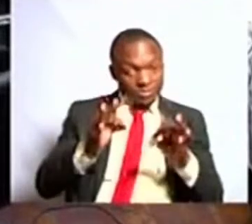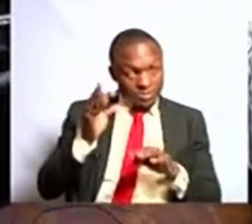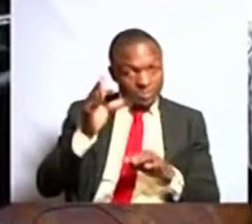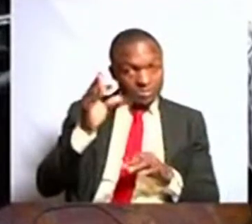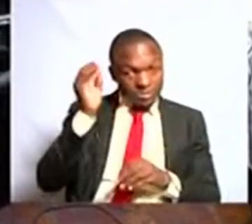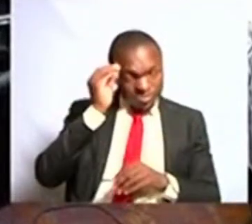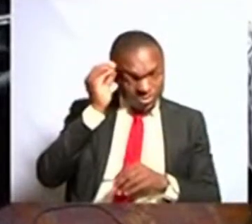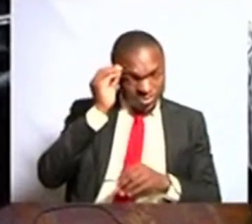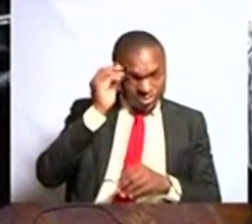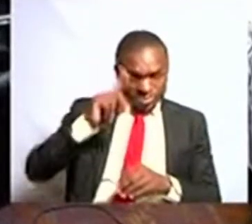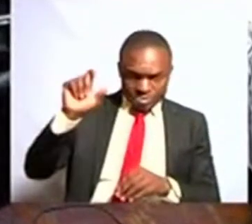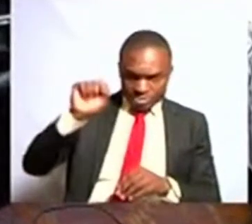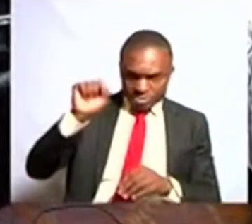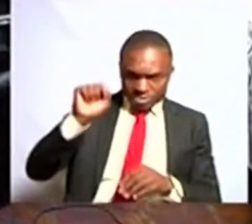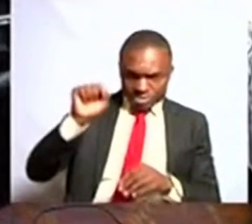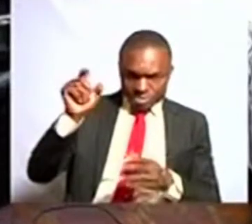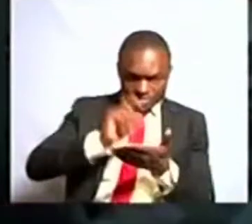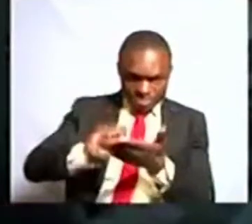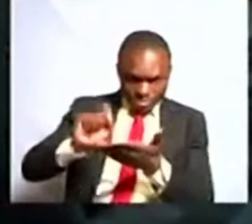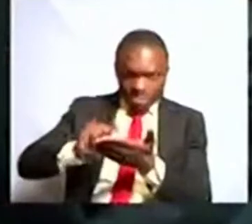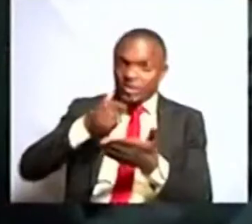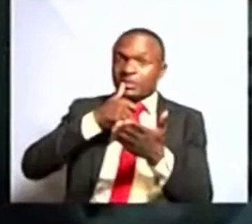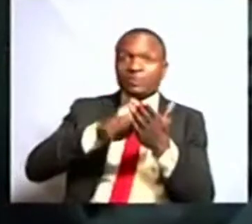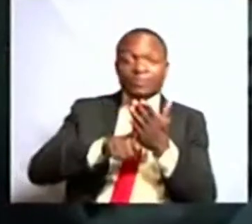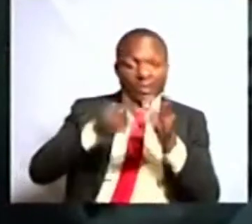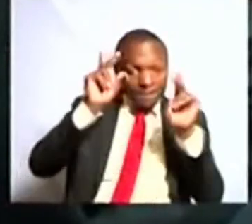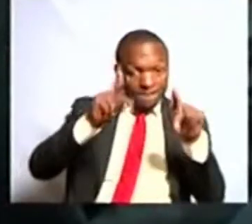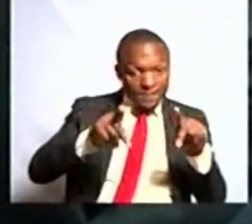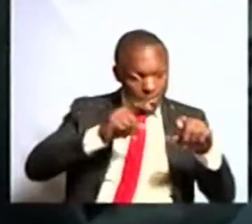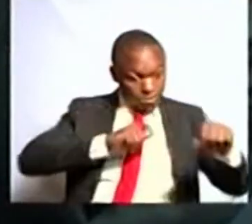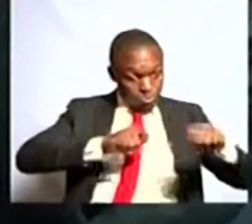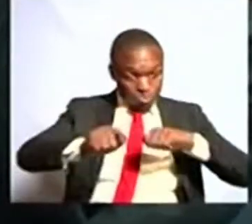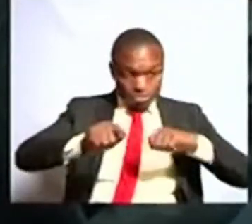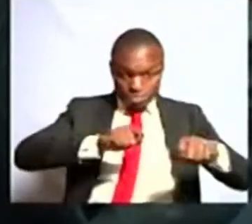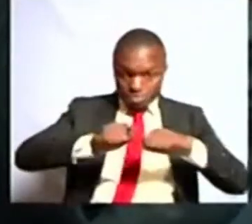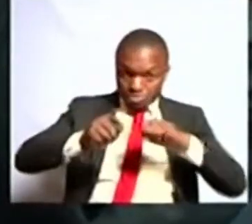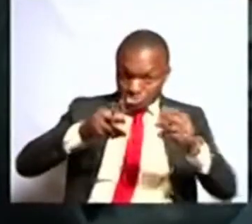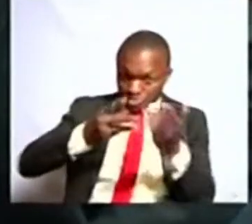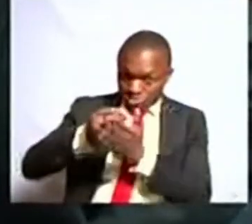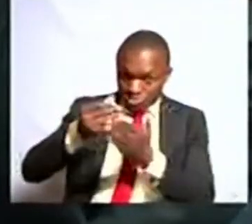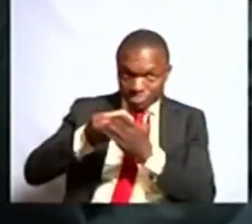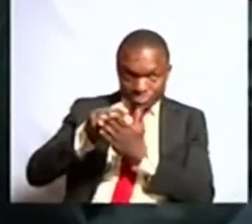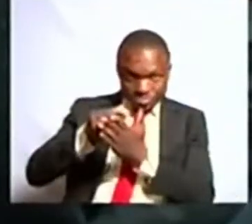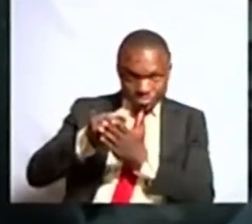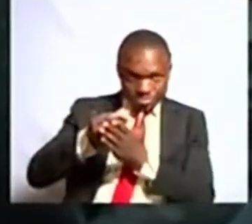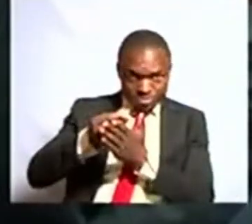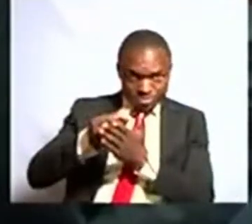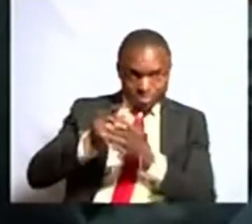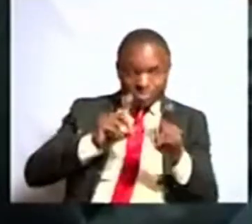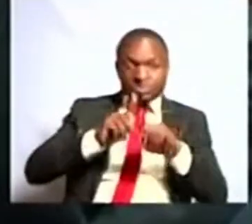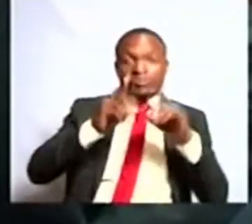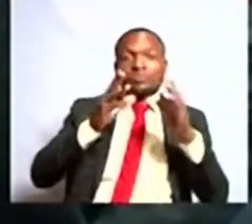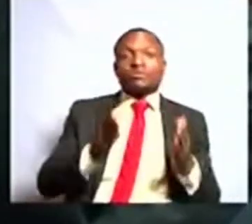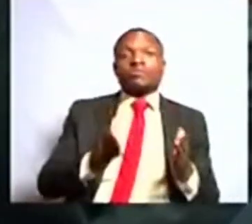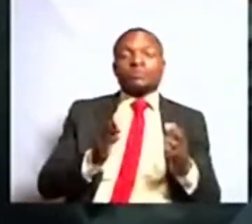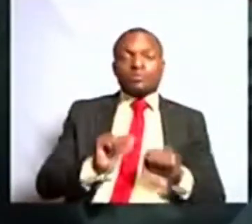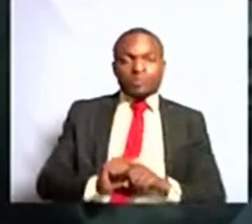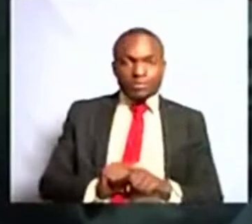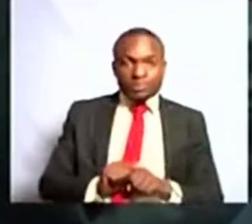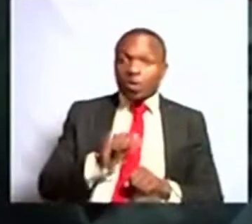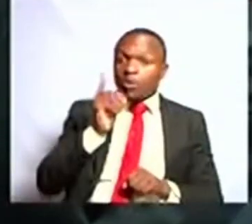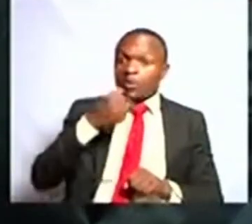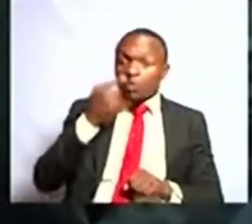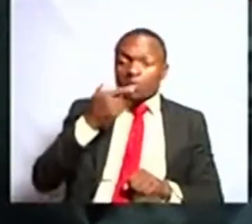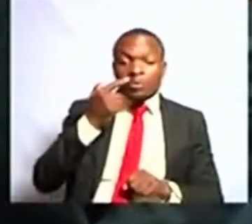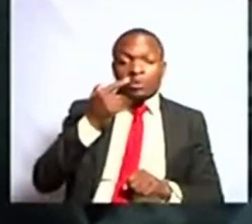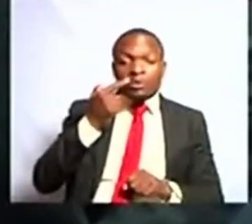Secretary writes those letters, the person in charge of finance is the director, and the internal who is